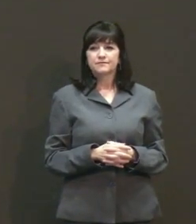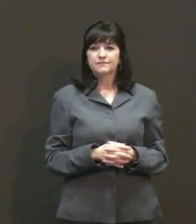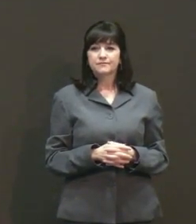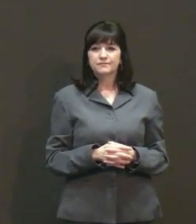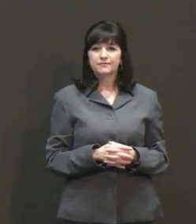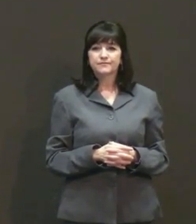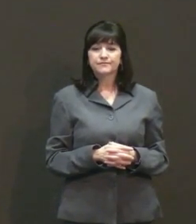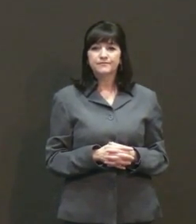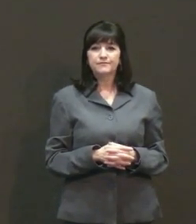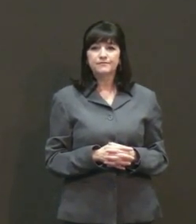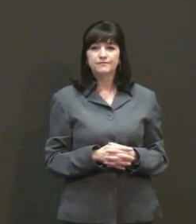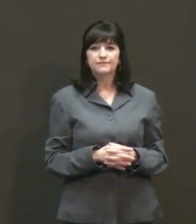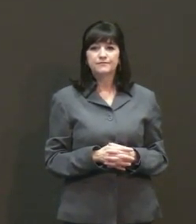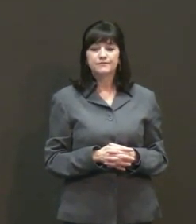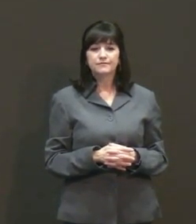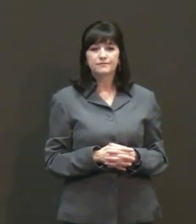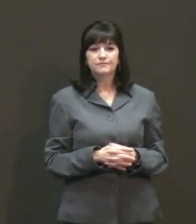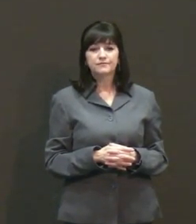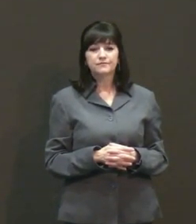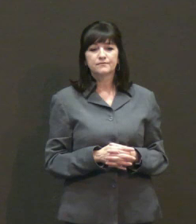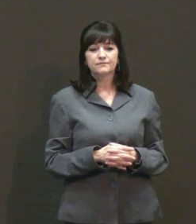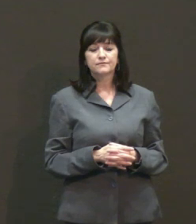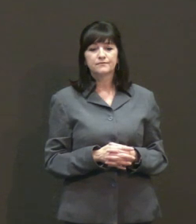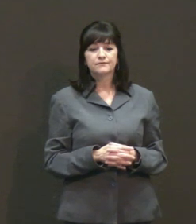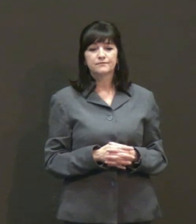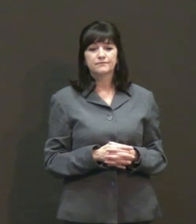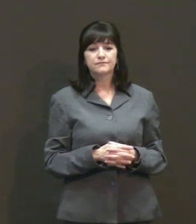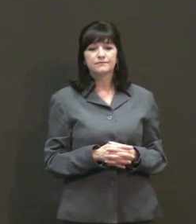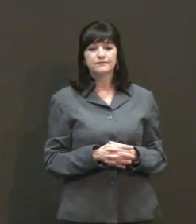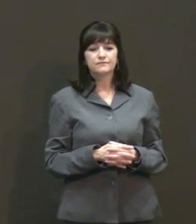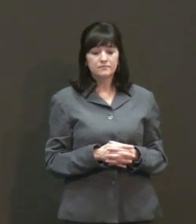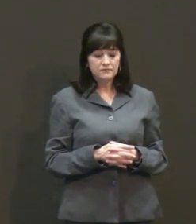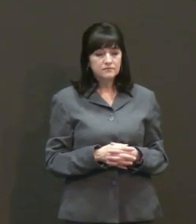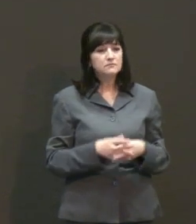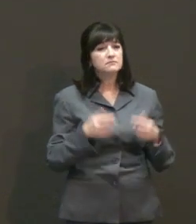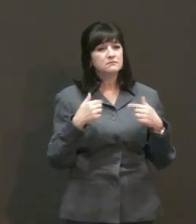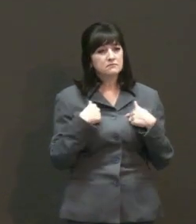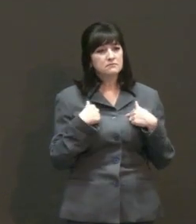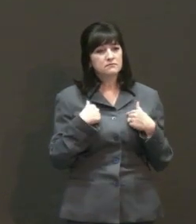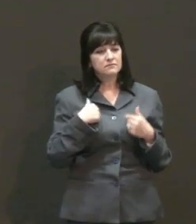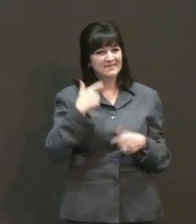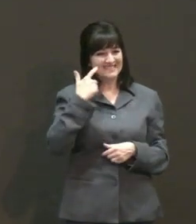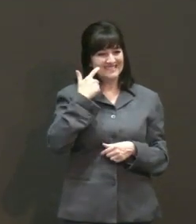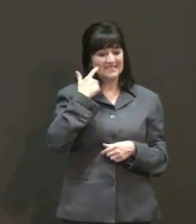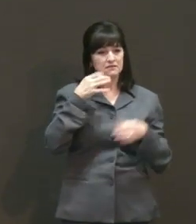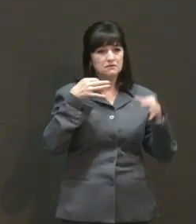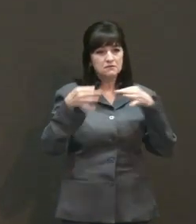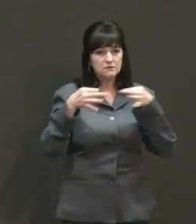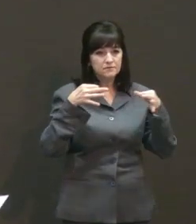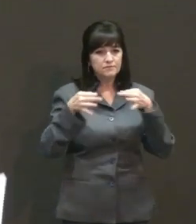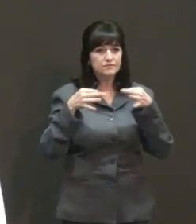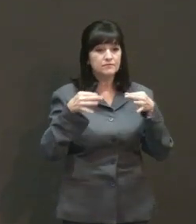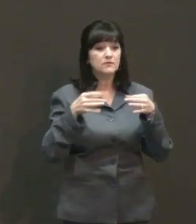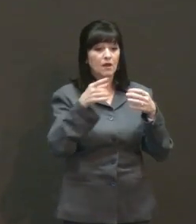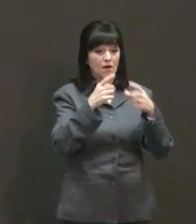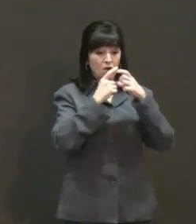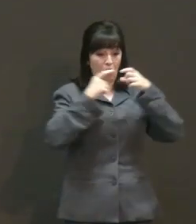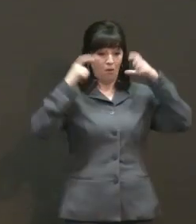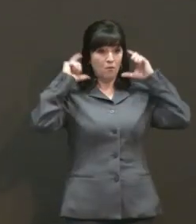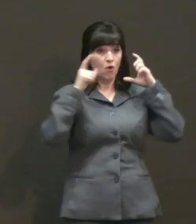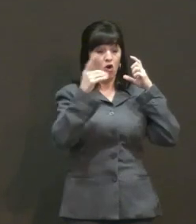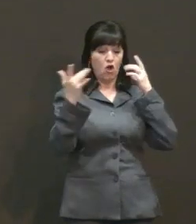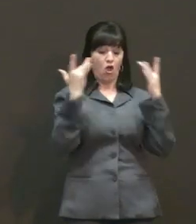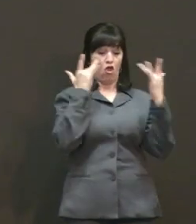We also want to make sure that people have a good understanding of how you use it. I already talked about don't touch the front of it once it's on you. Once you